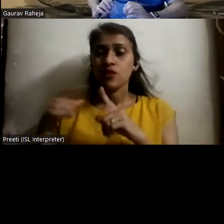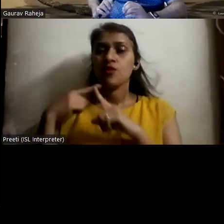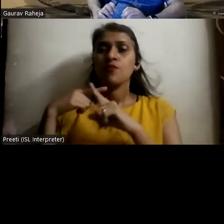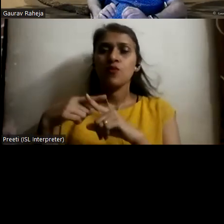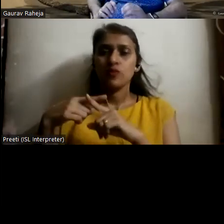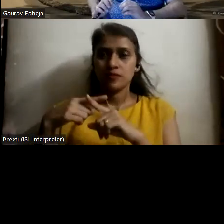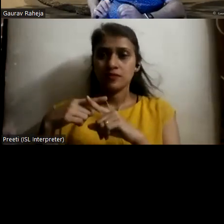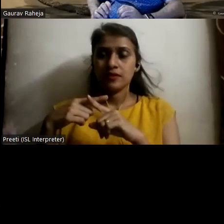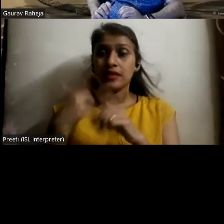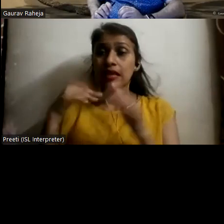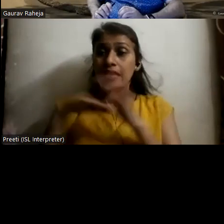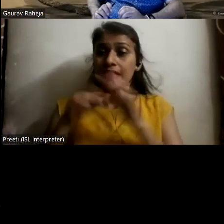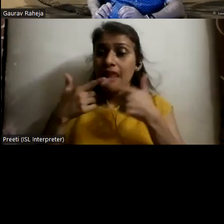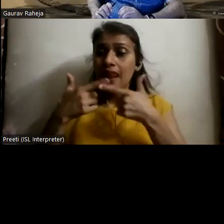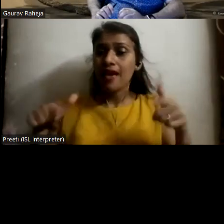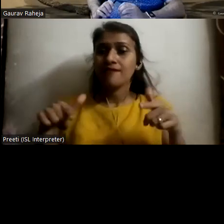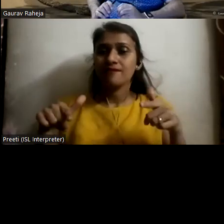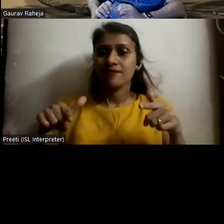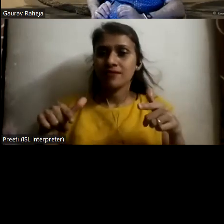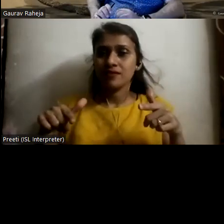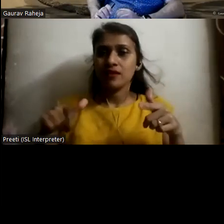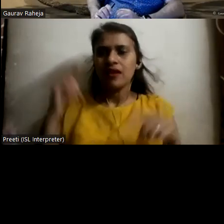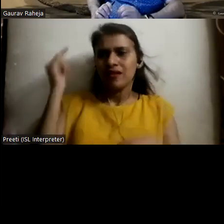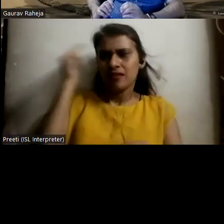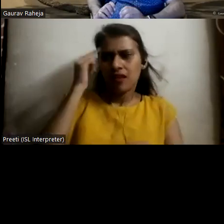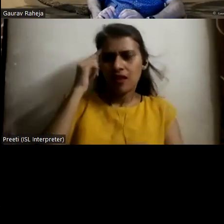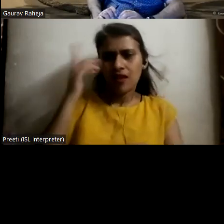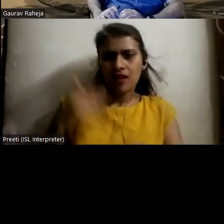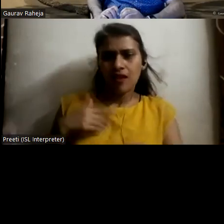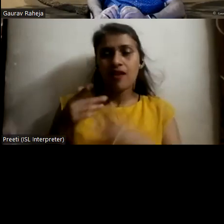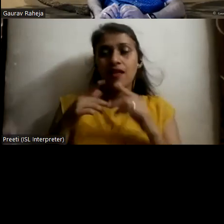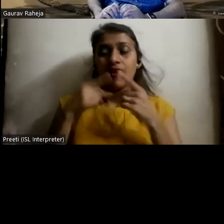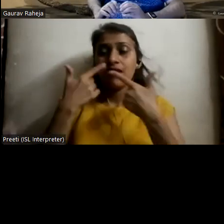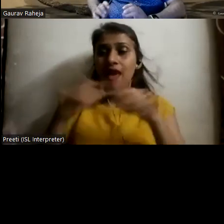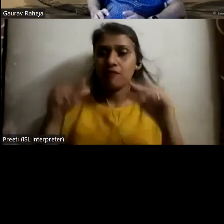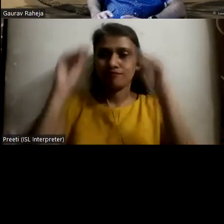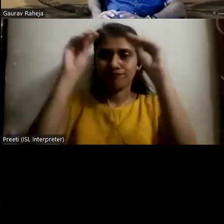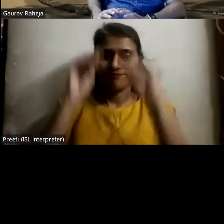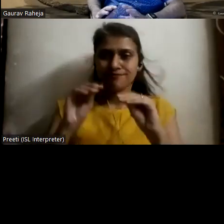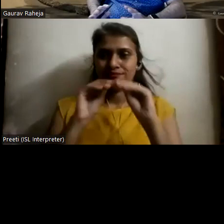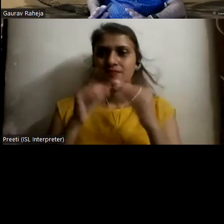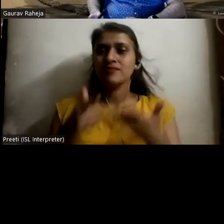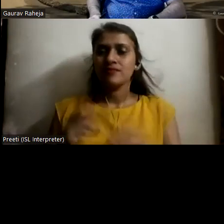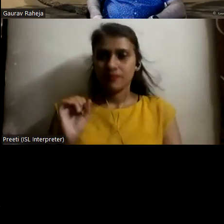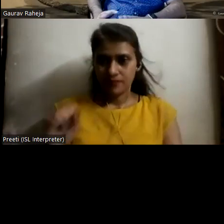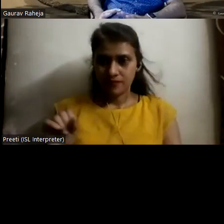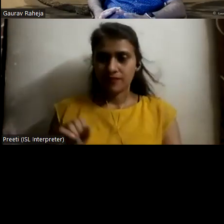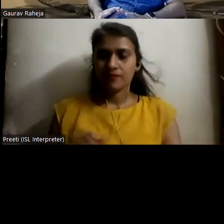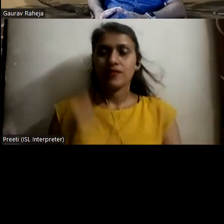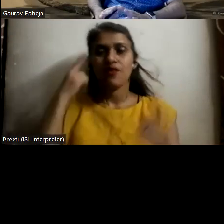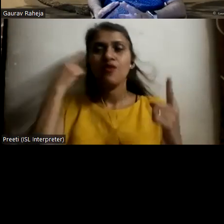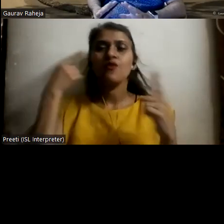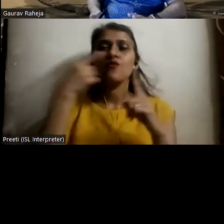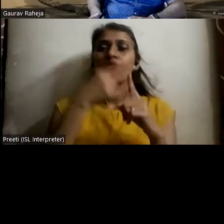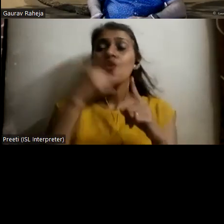shift in the language of thinking of humanity, such that we can be more inclusive in our design approaches when